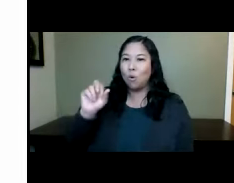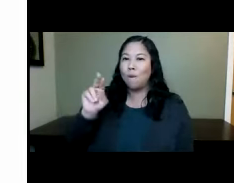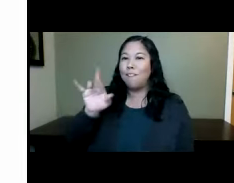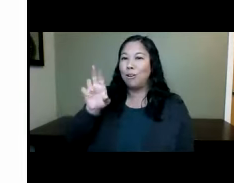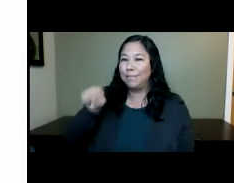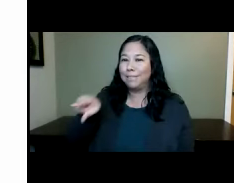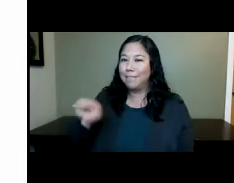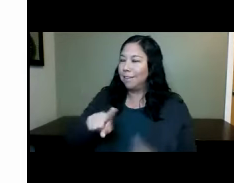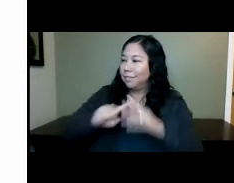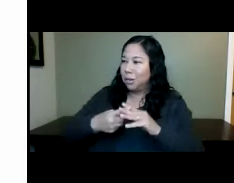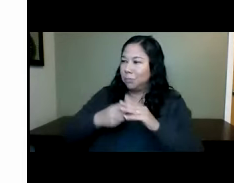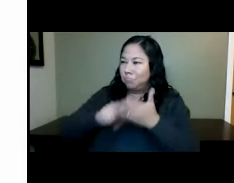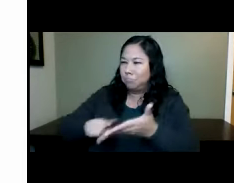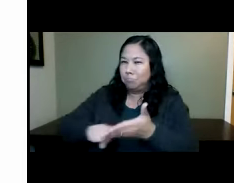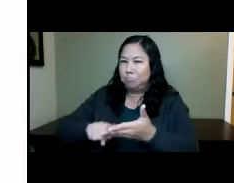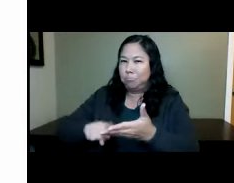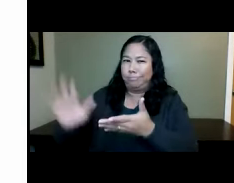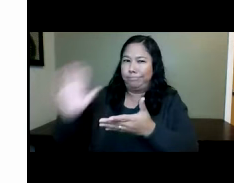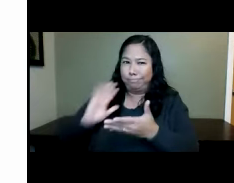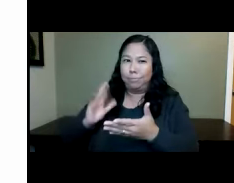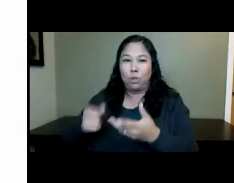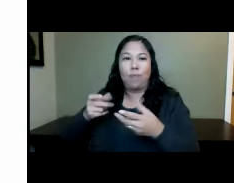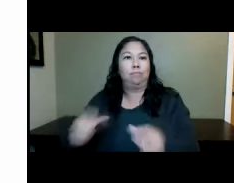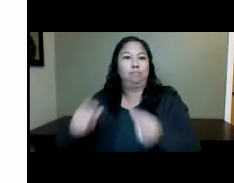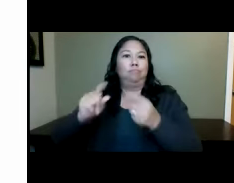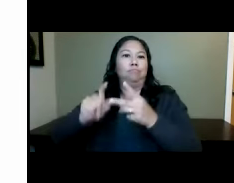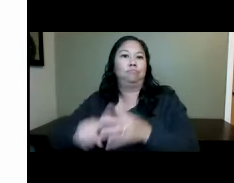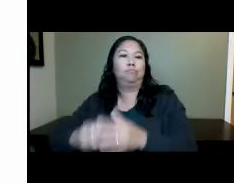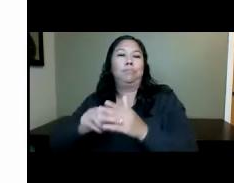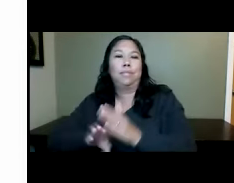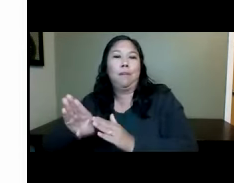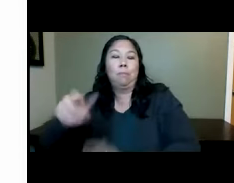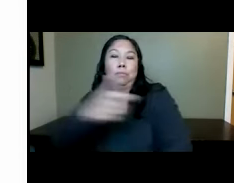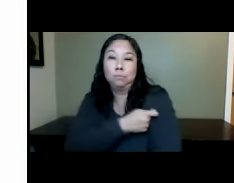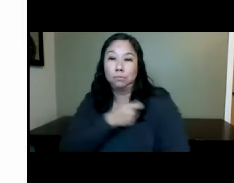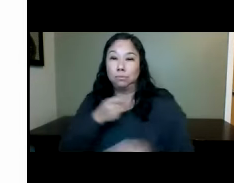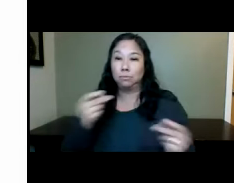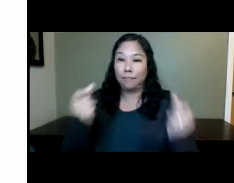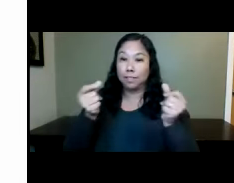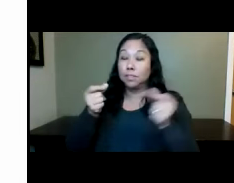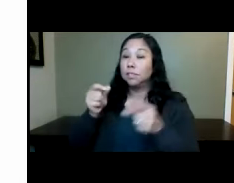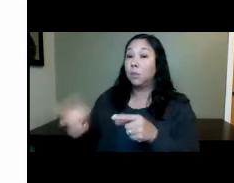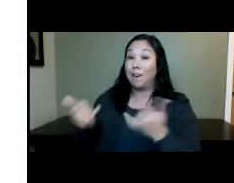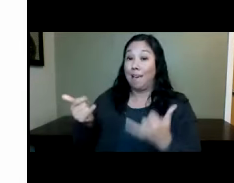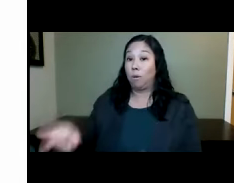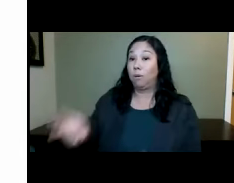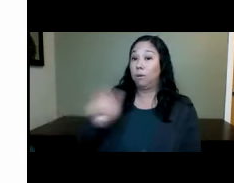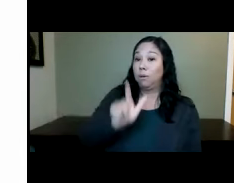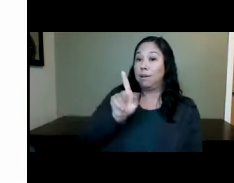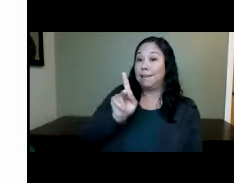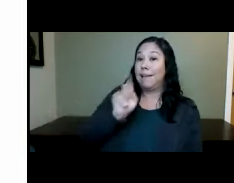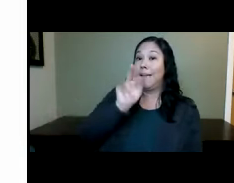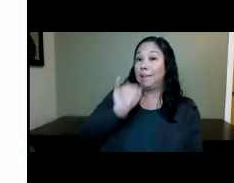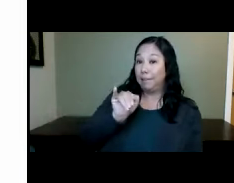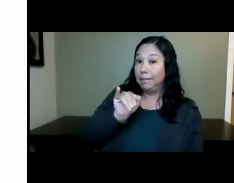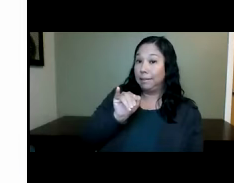very rapidly. So with that, I'd like to turn it over to Keni Lasitani, who can tell you more about his work, both as a clinician